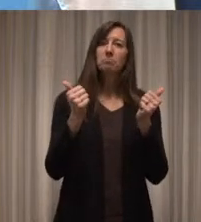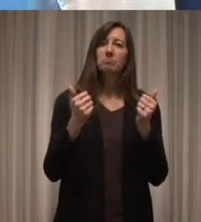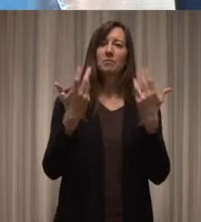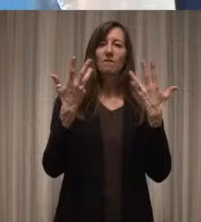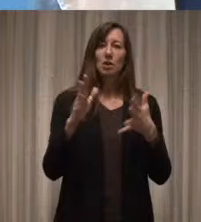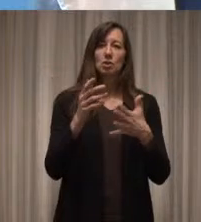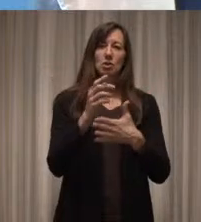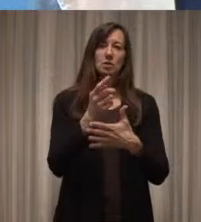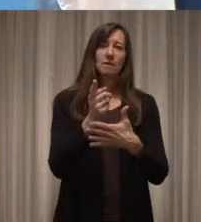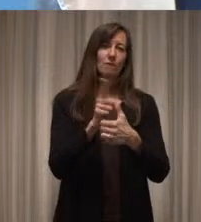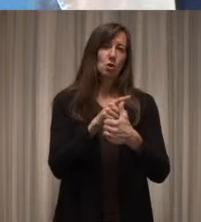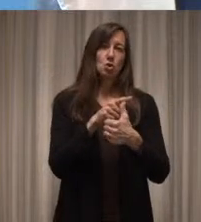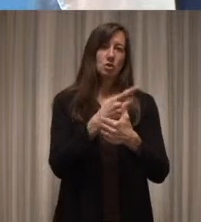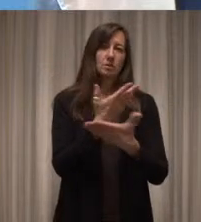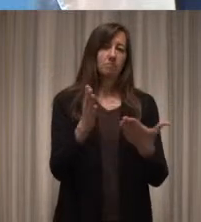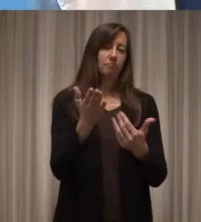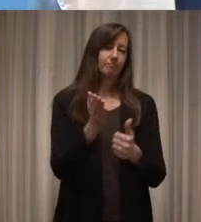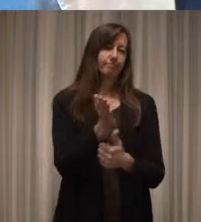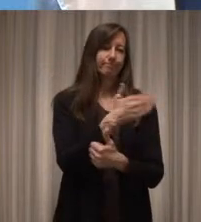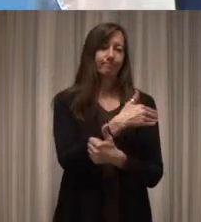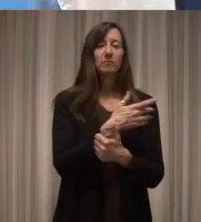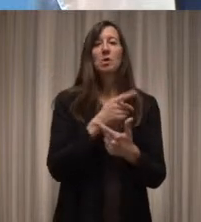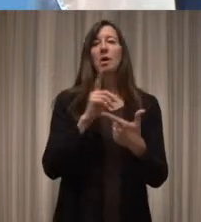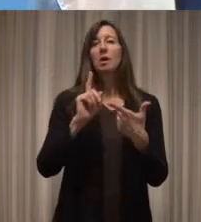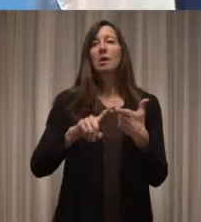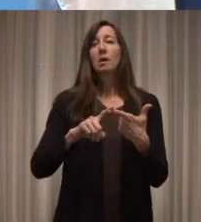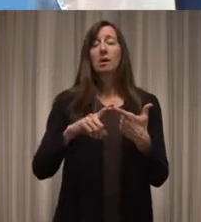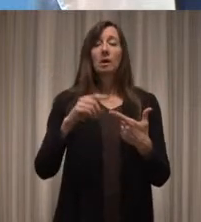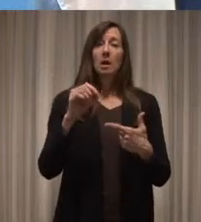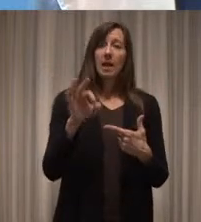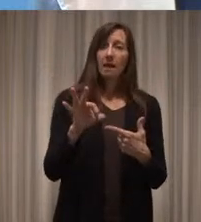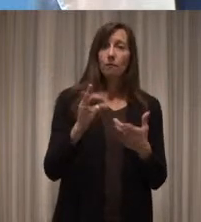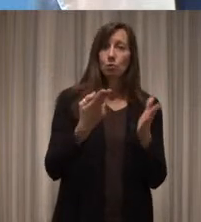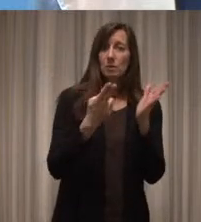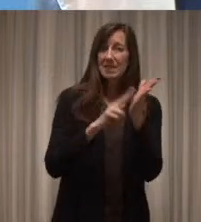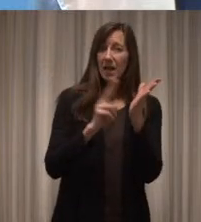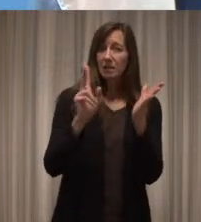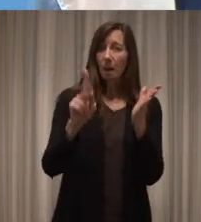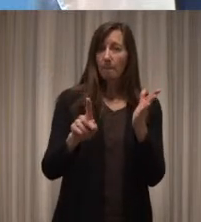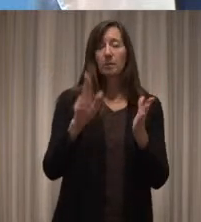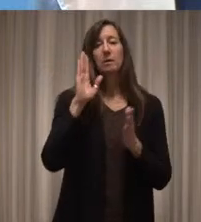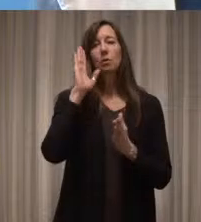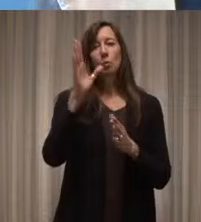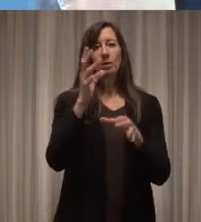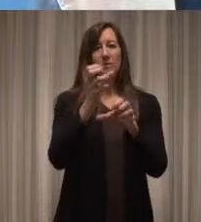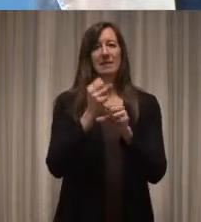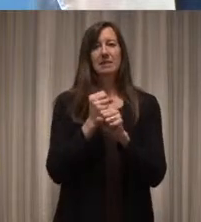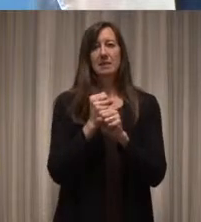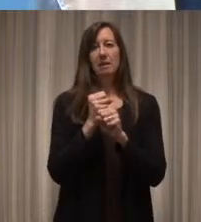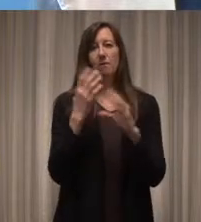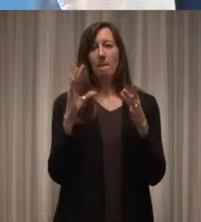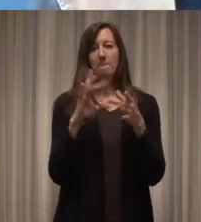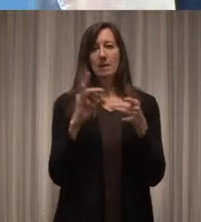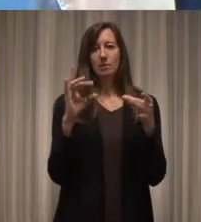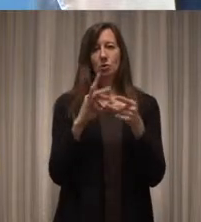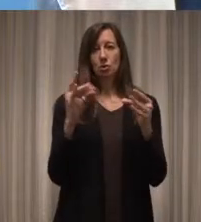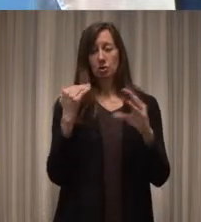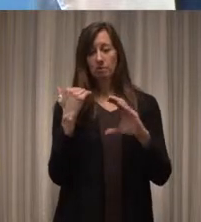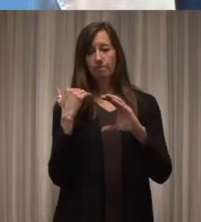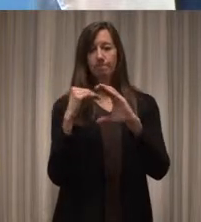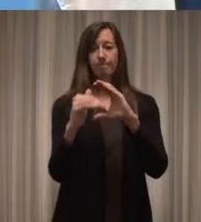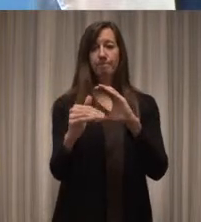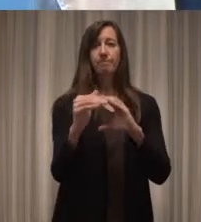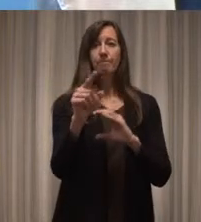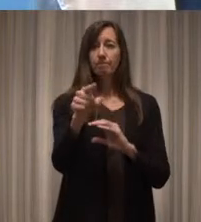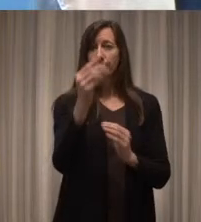will receive, if you've already signed up, you'll receive another message from us letting you know, confirming